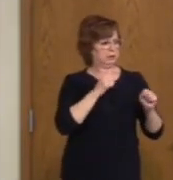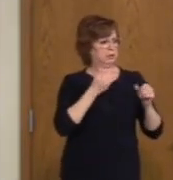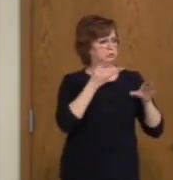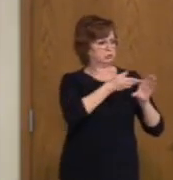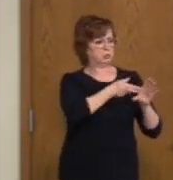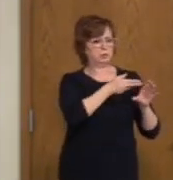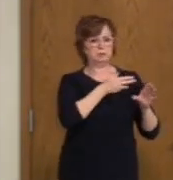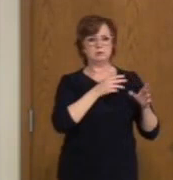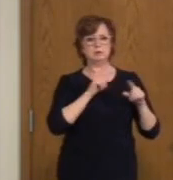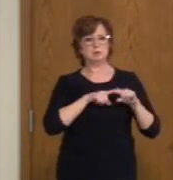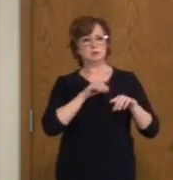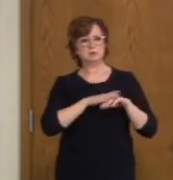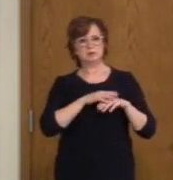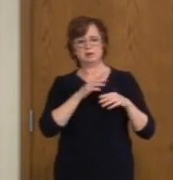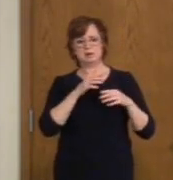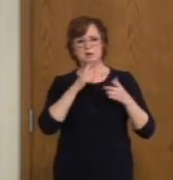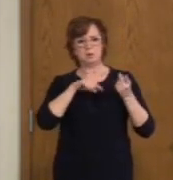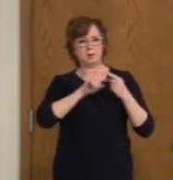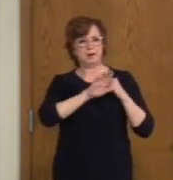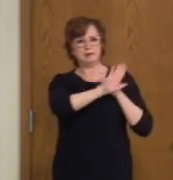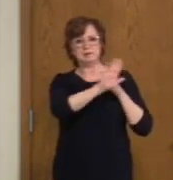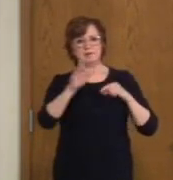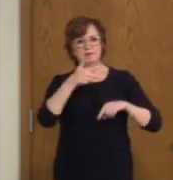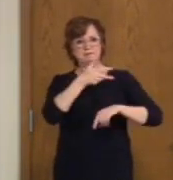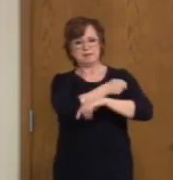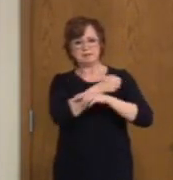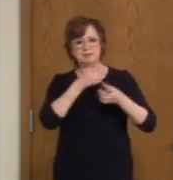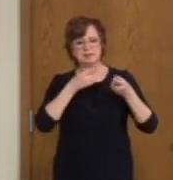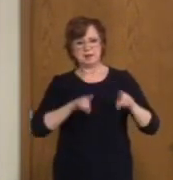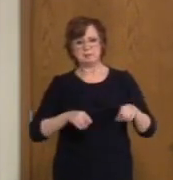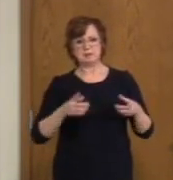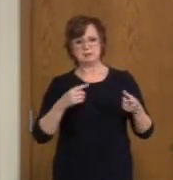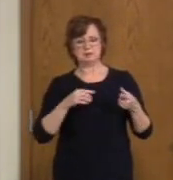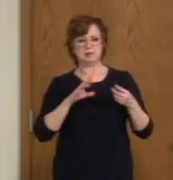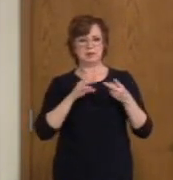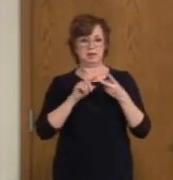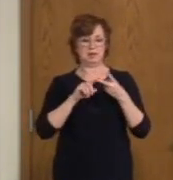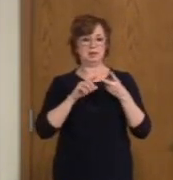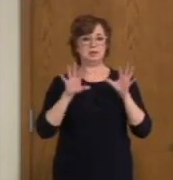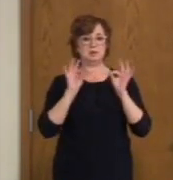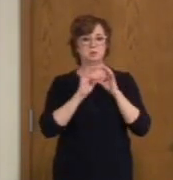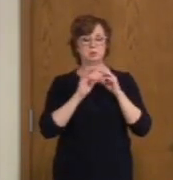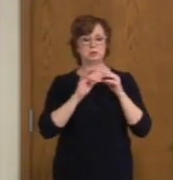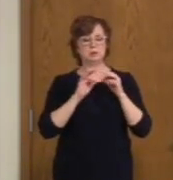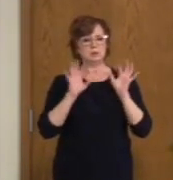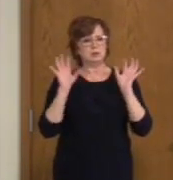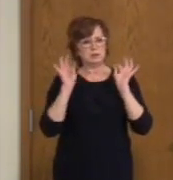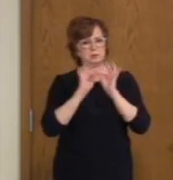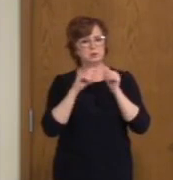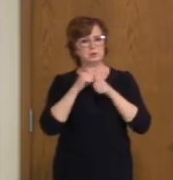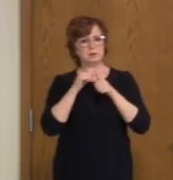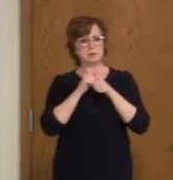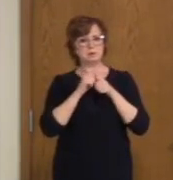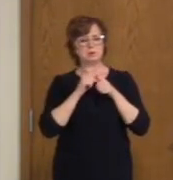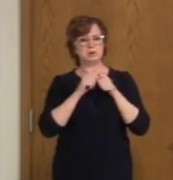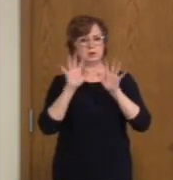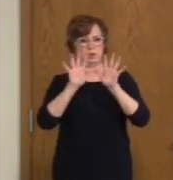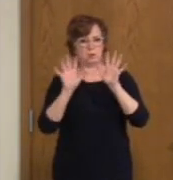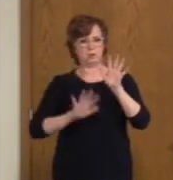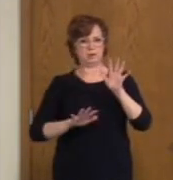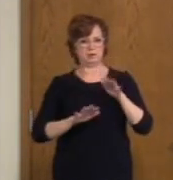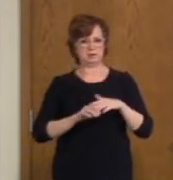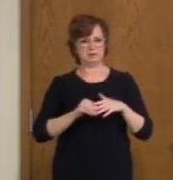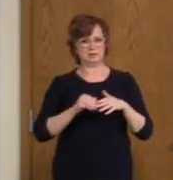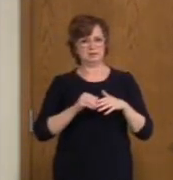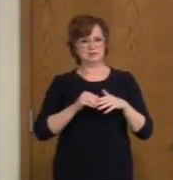whatever reason. And the other point I would raise, and Dr. Shahab raised it, is being outdoors versus indoors. The weather is